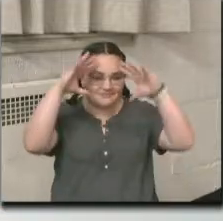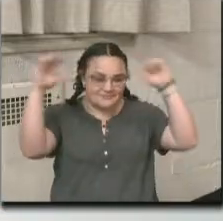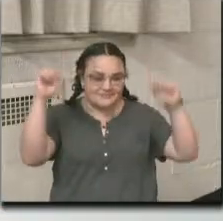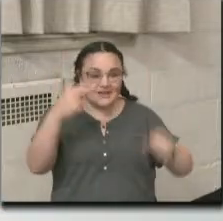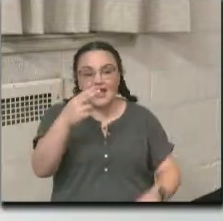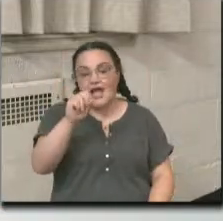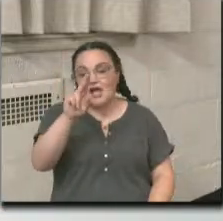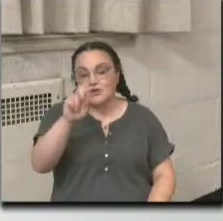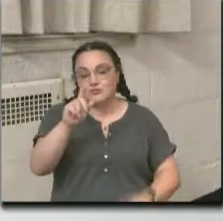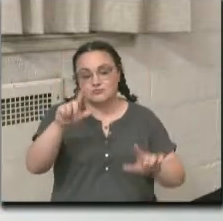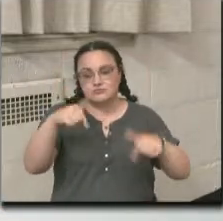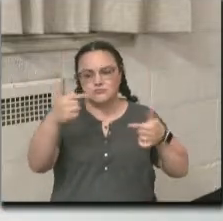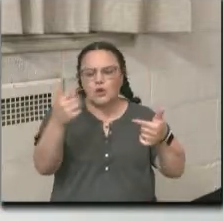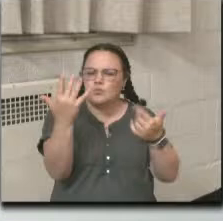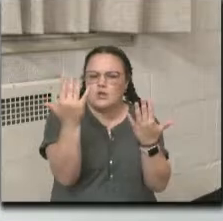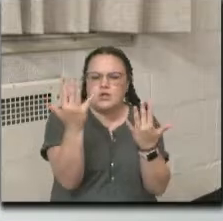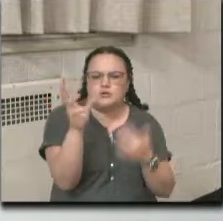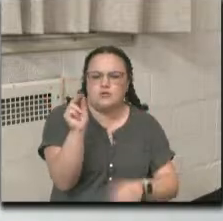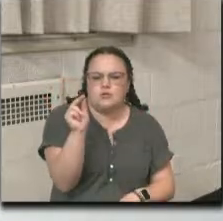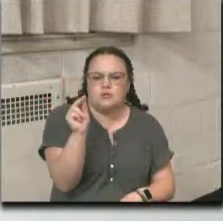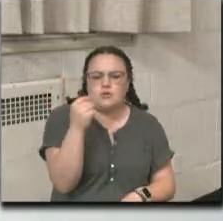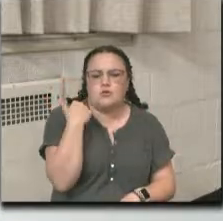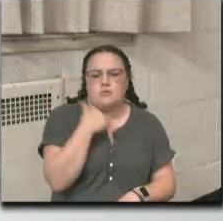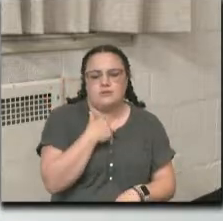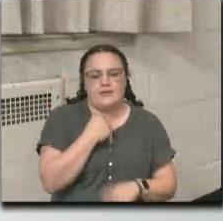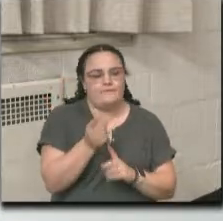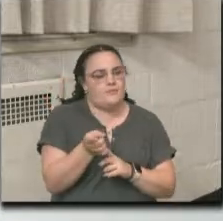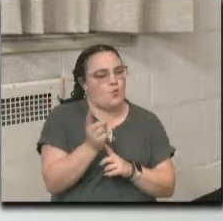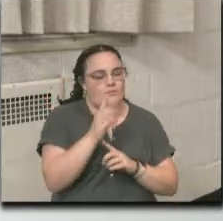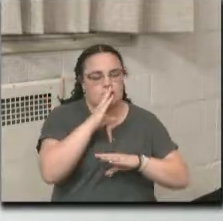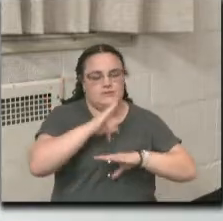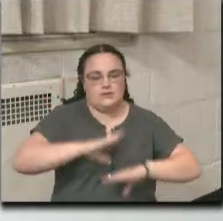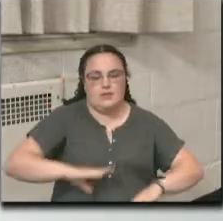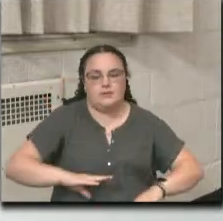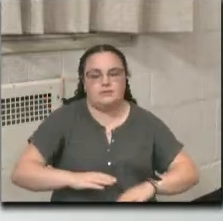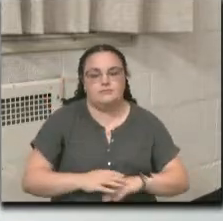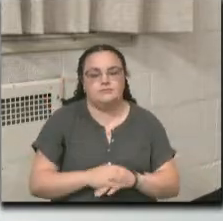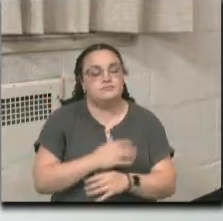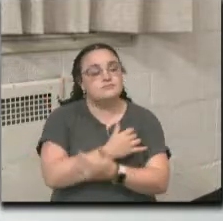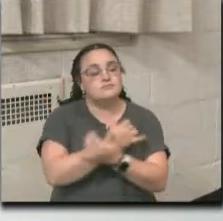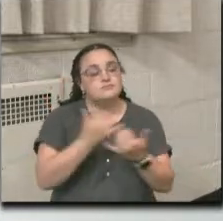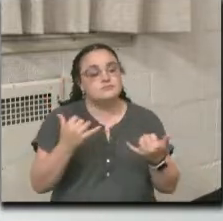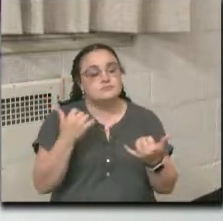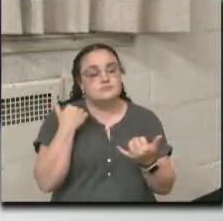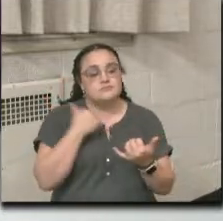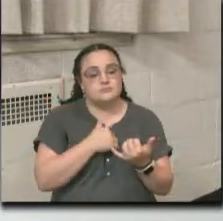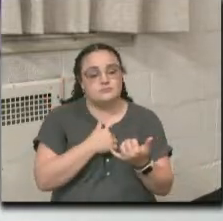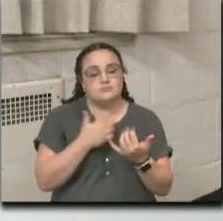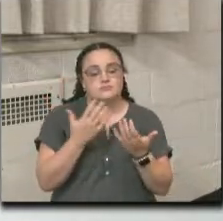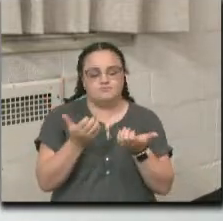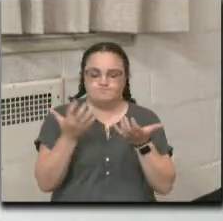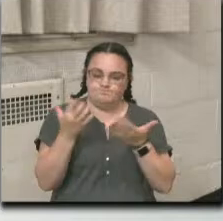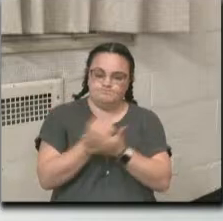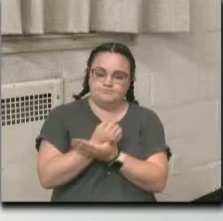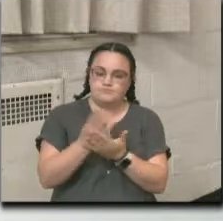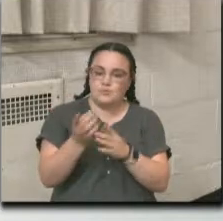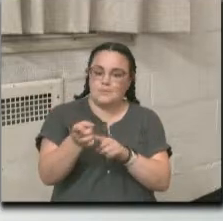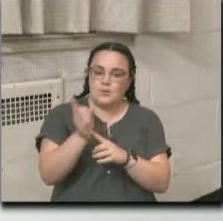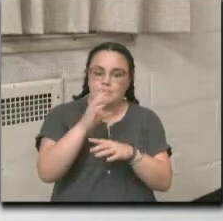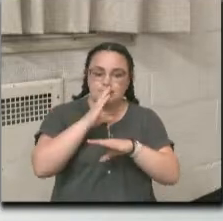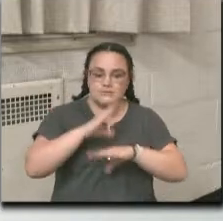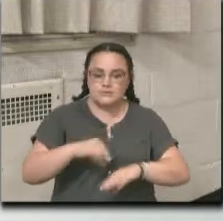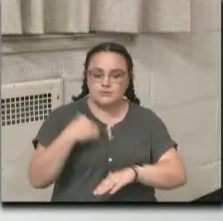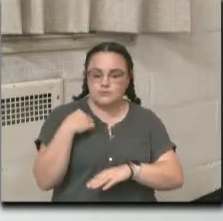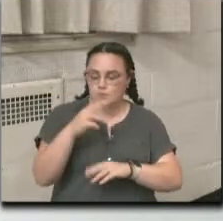you the floor. Oh, I'm sorry. We must do a moment of silence. At this time, I would like to call for a moment of silence as we honor